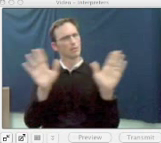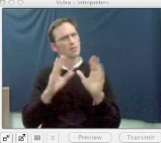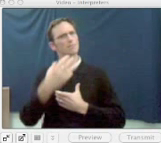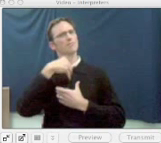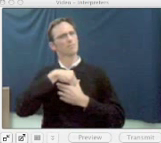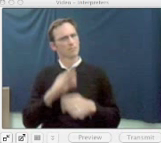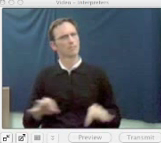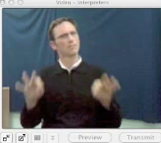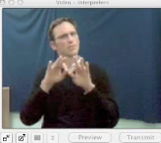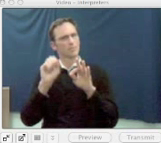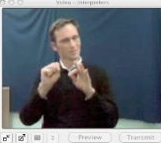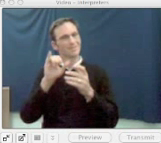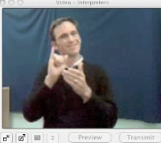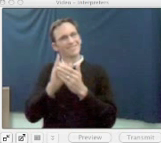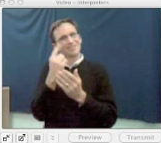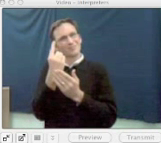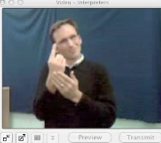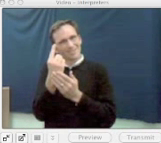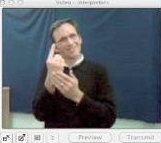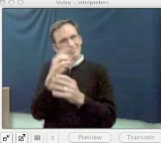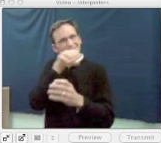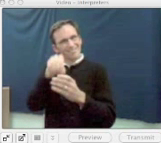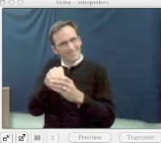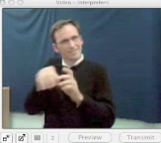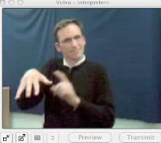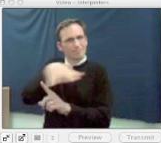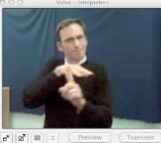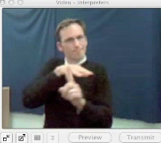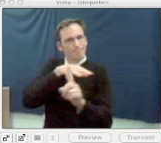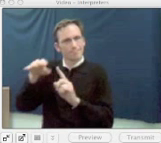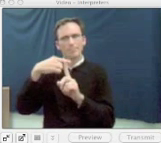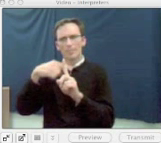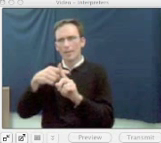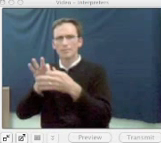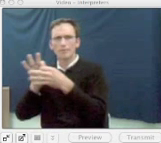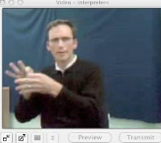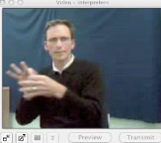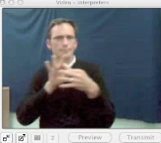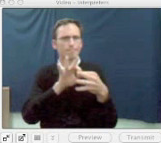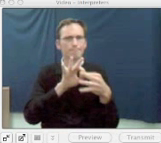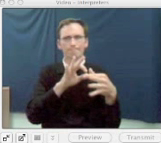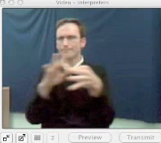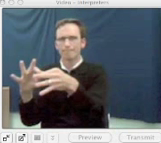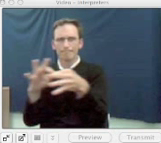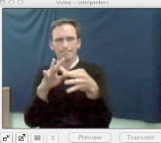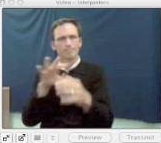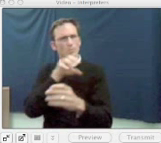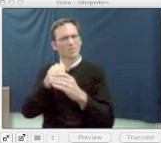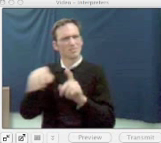from the contextual, relational dynamics that exist within an interpreting assignment.